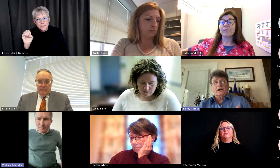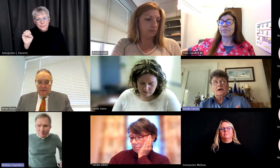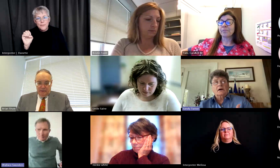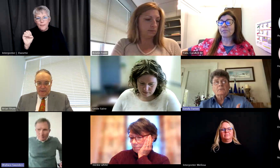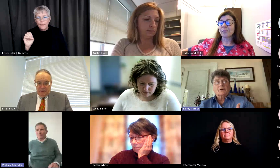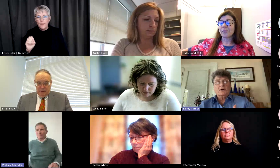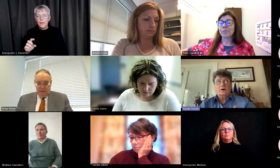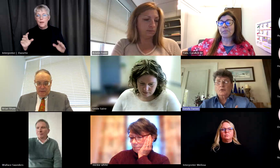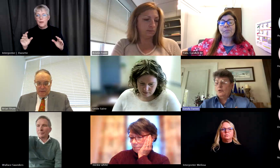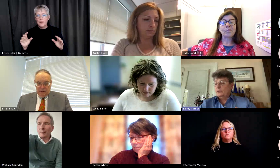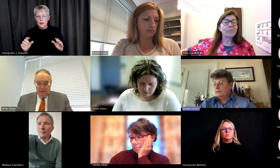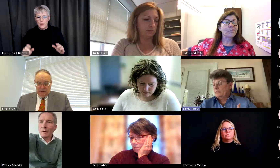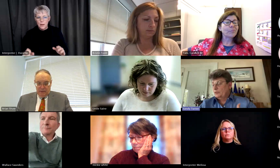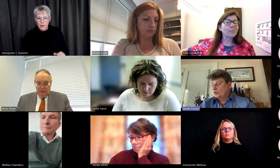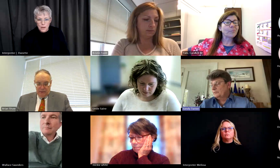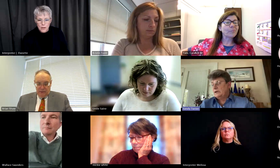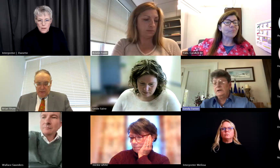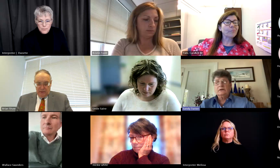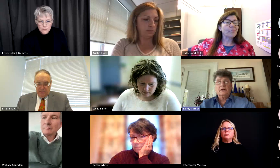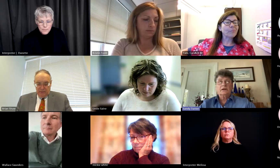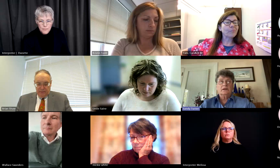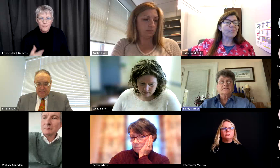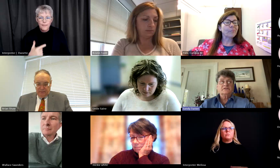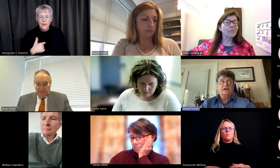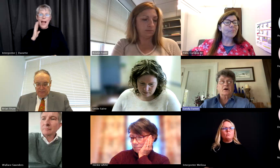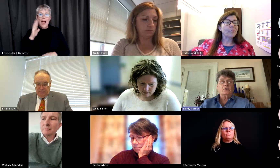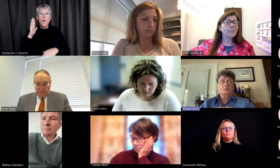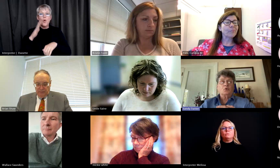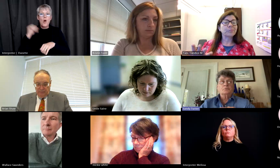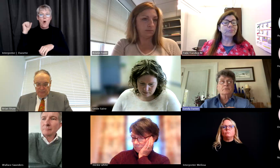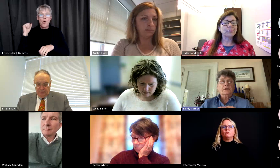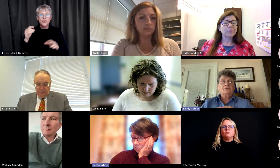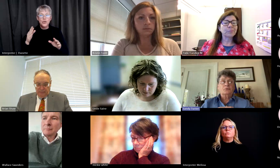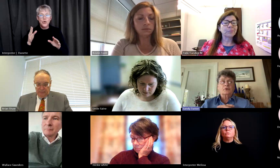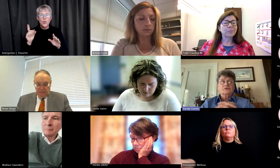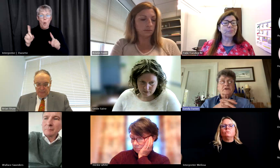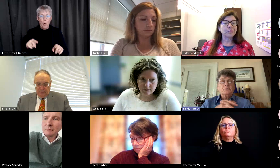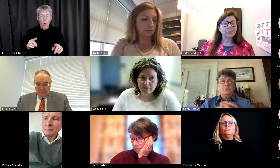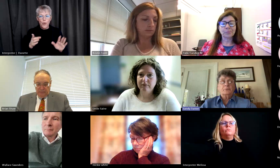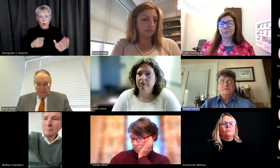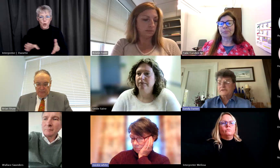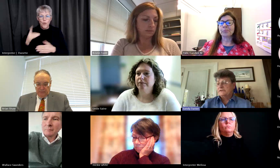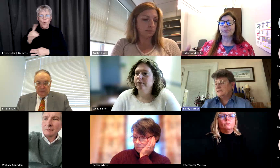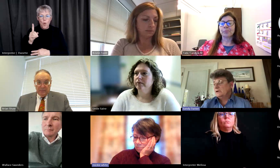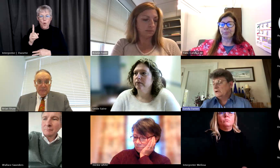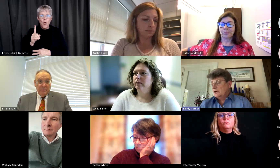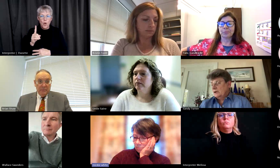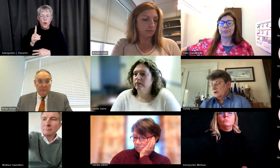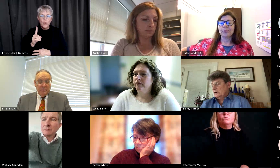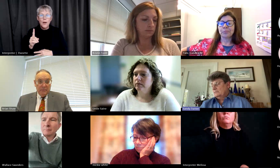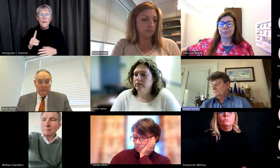Okay. I'm going to call to order the board meeting. This is a called board meeting for personnel